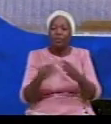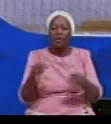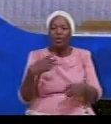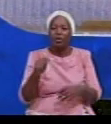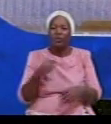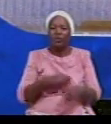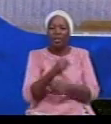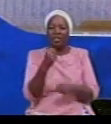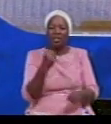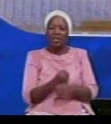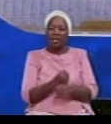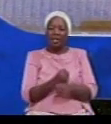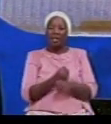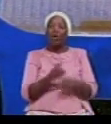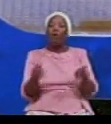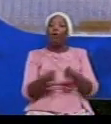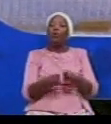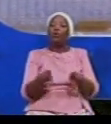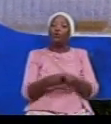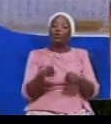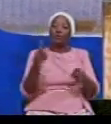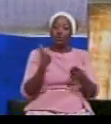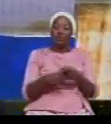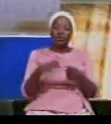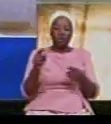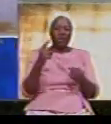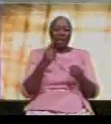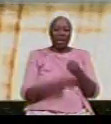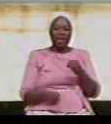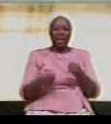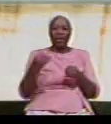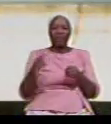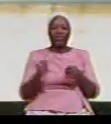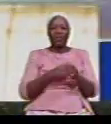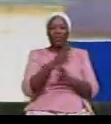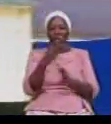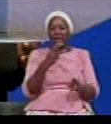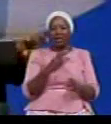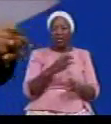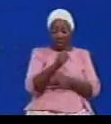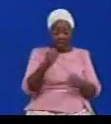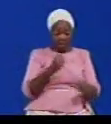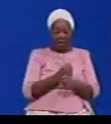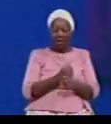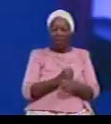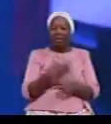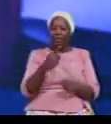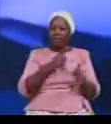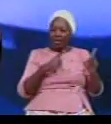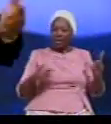year even unto the end of the year. The Lord was telling